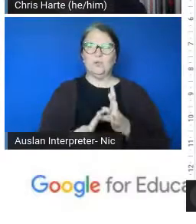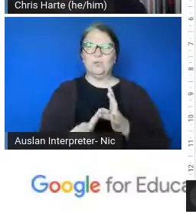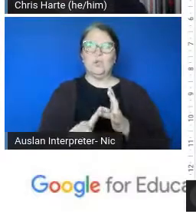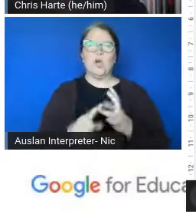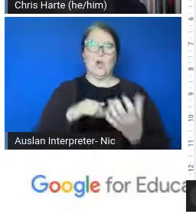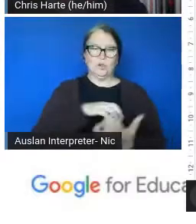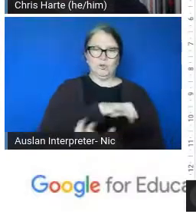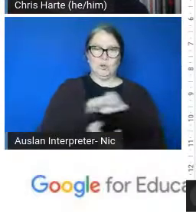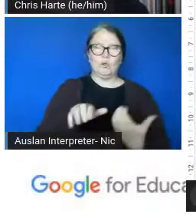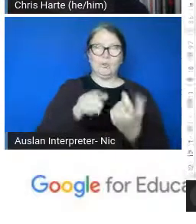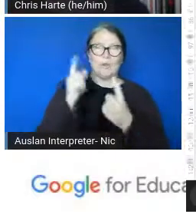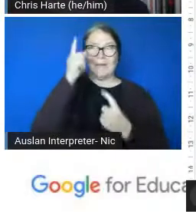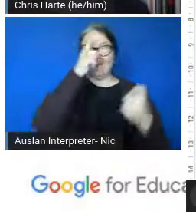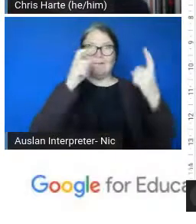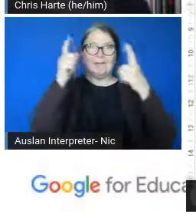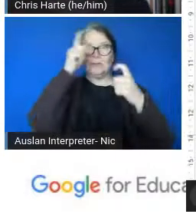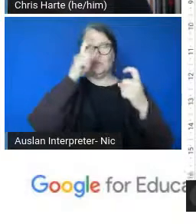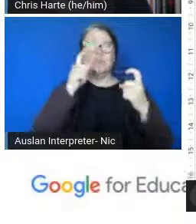Innovation Design Guide.